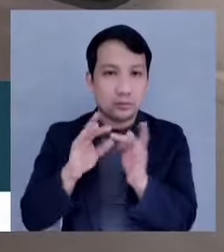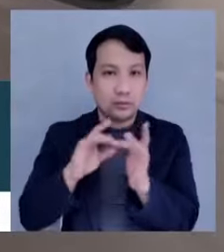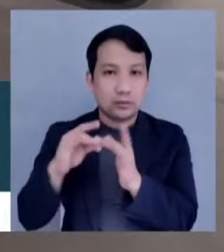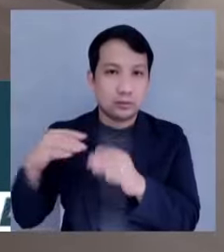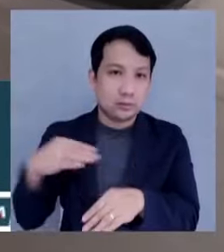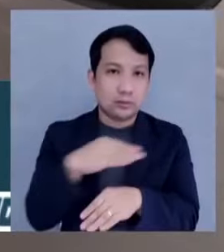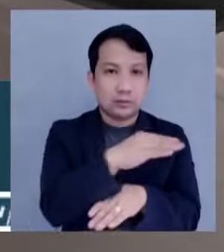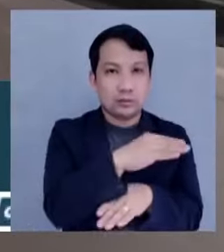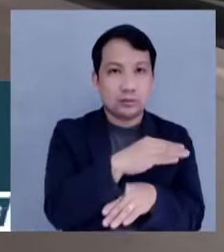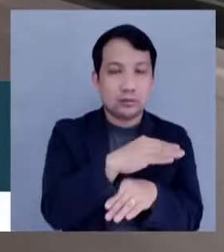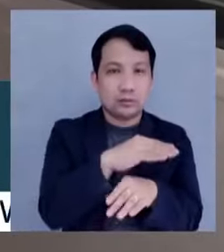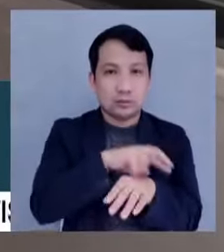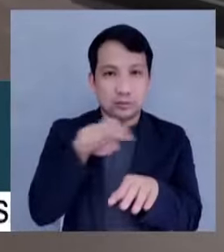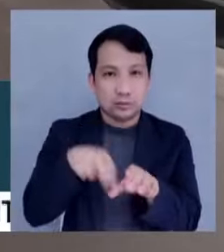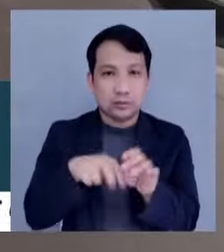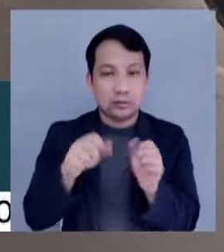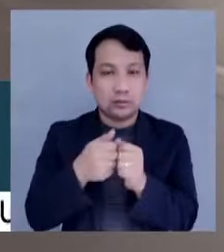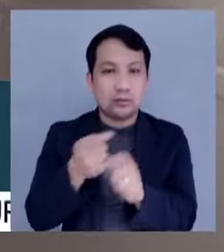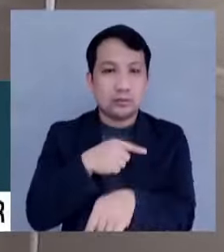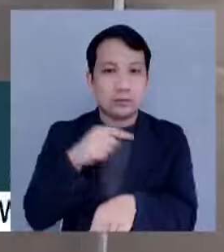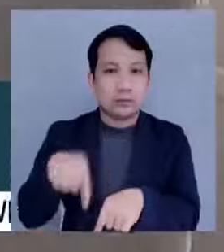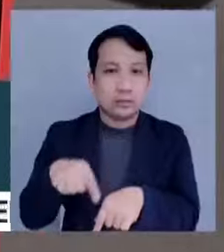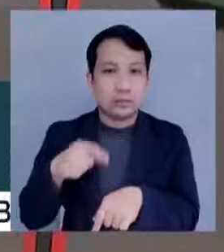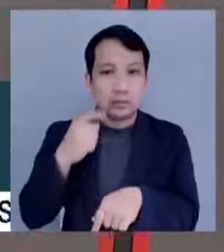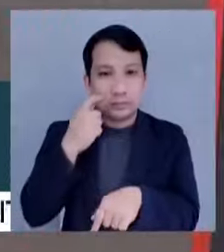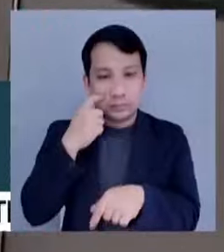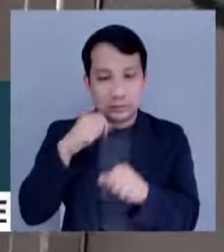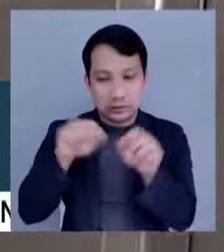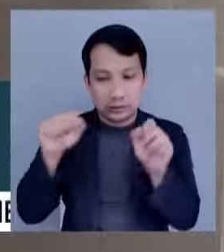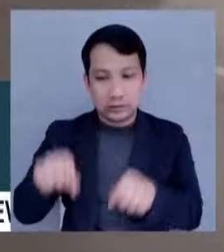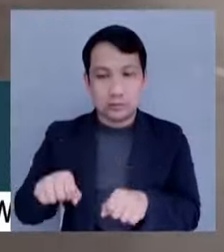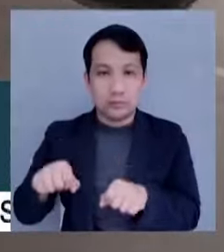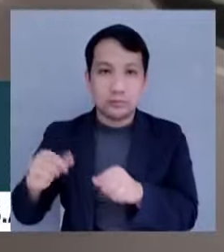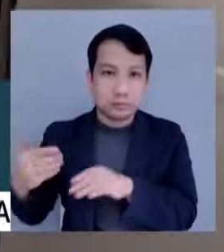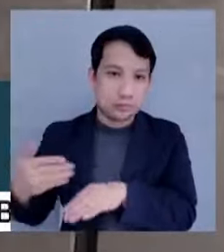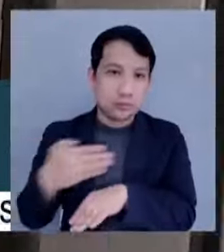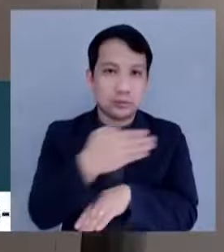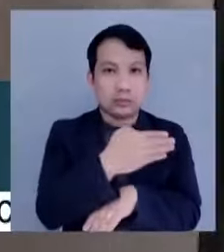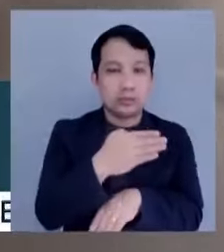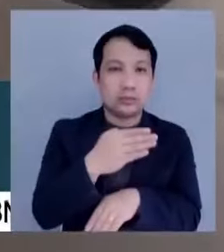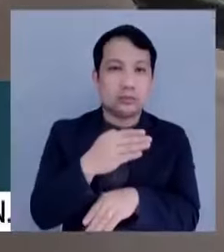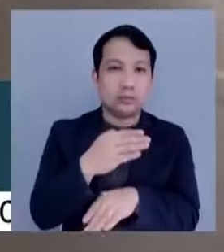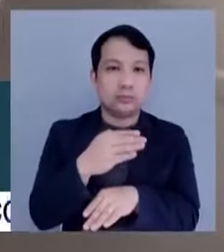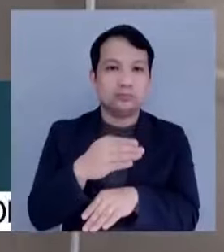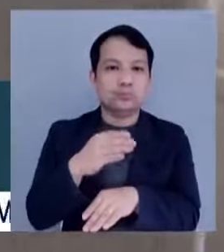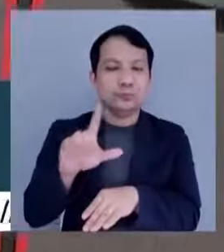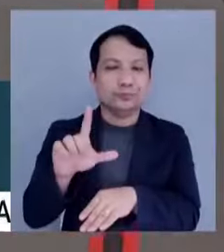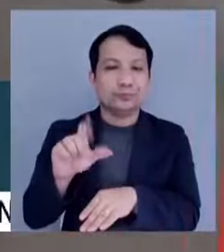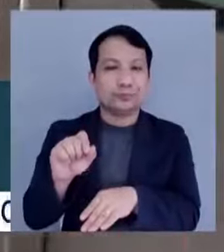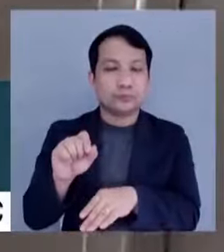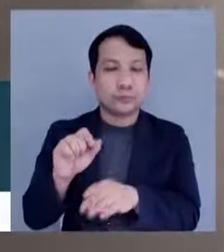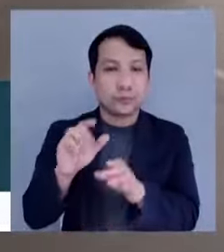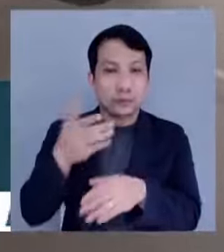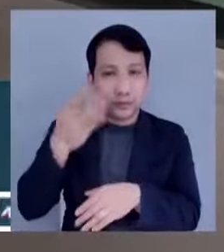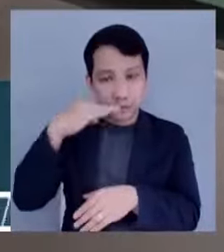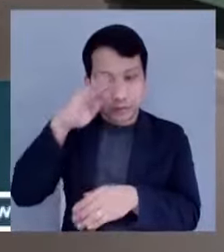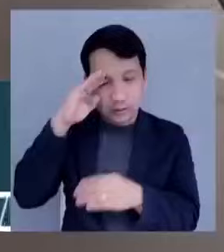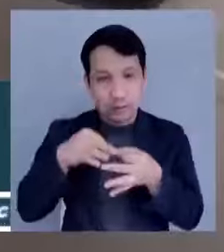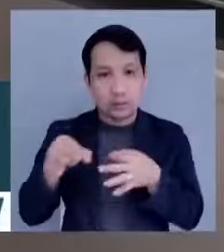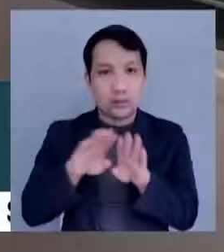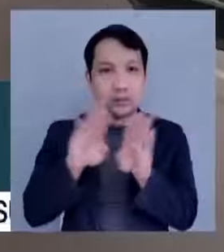or picked up from the station to the airport. The LRT1 Cavite Extension Project opened this past